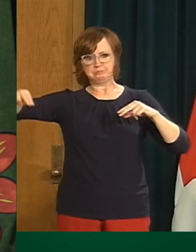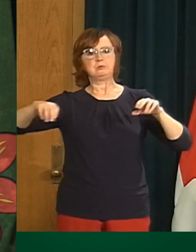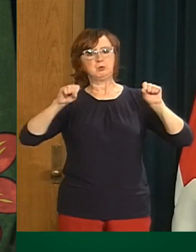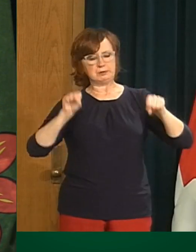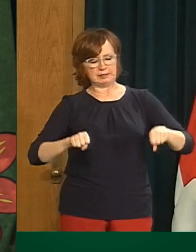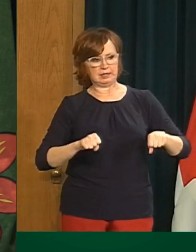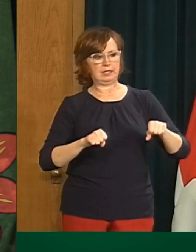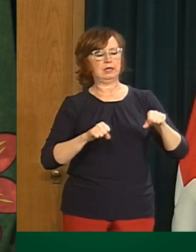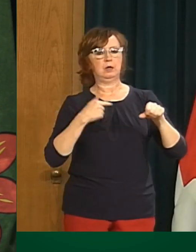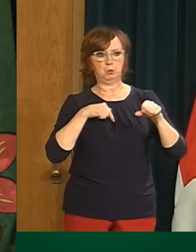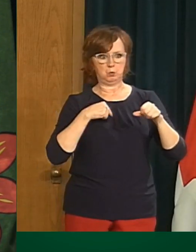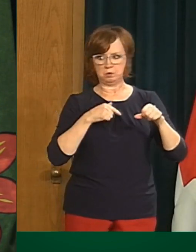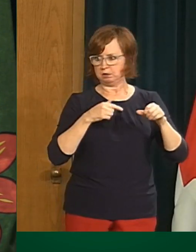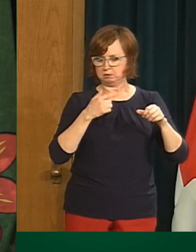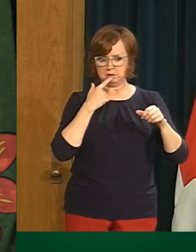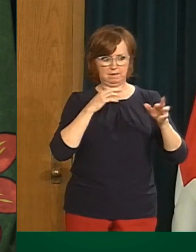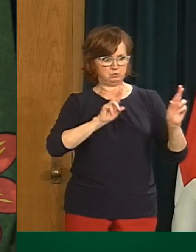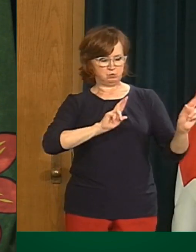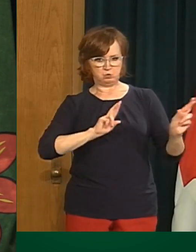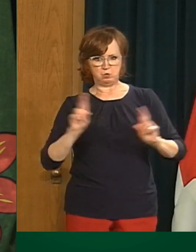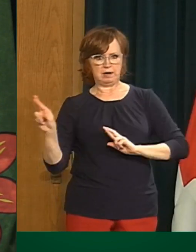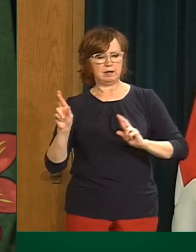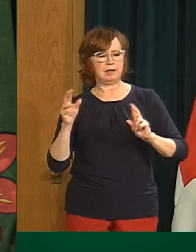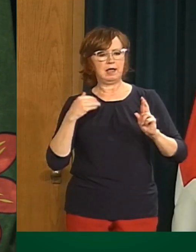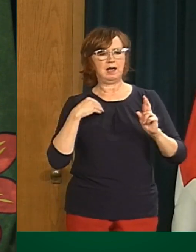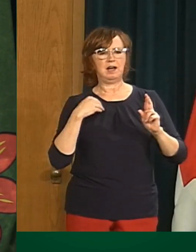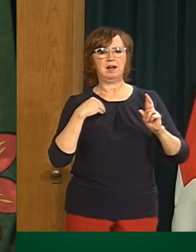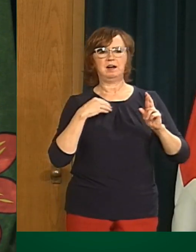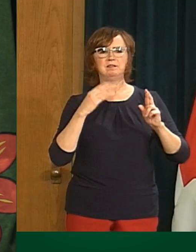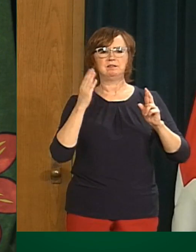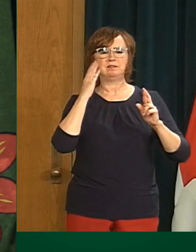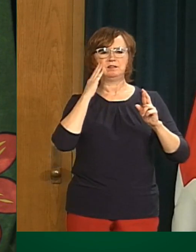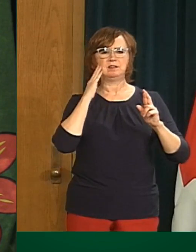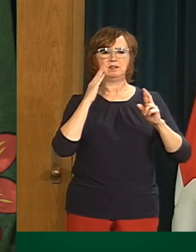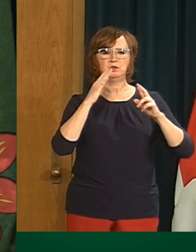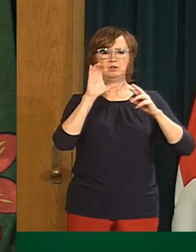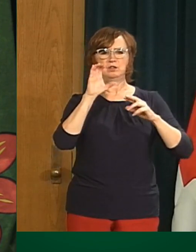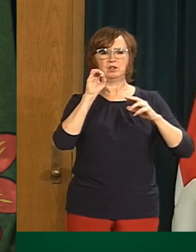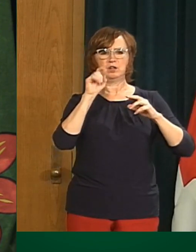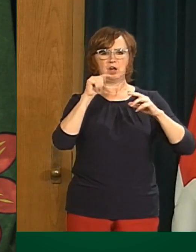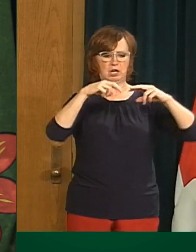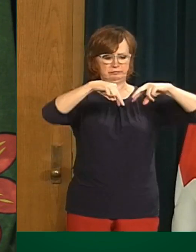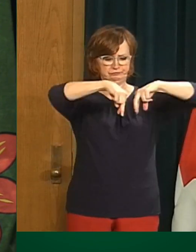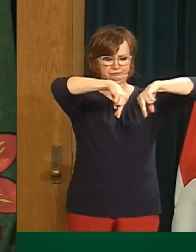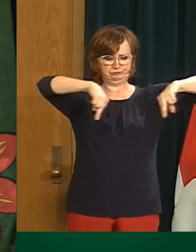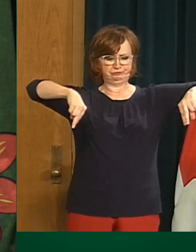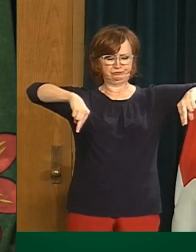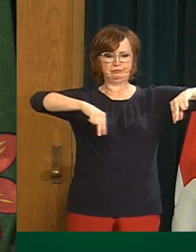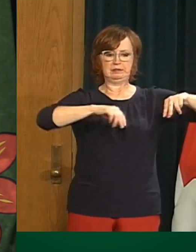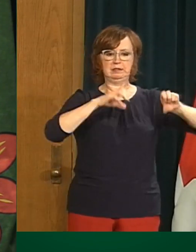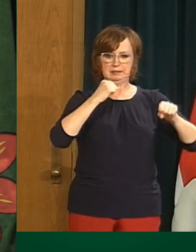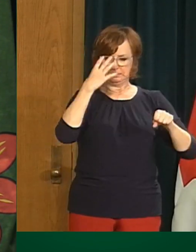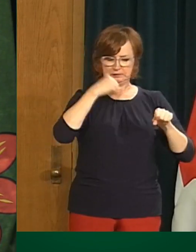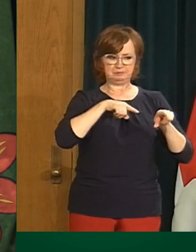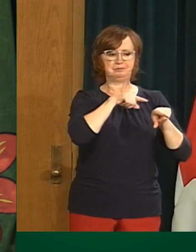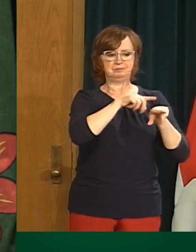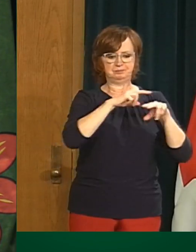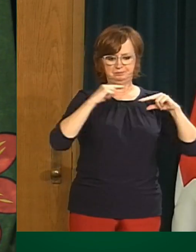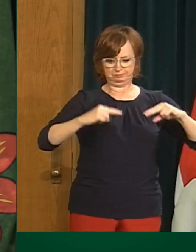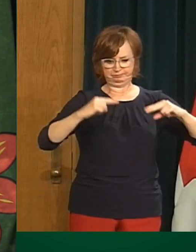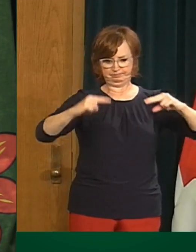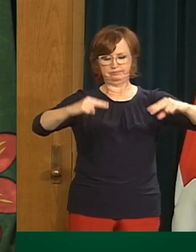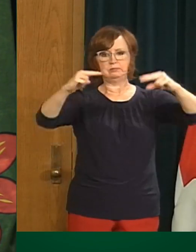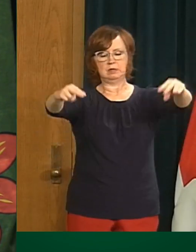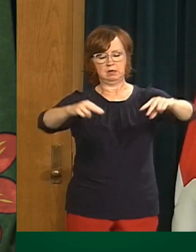these areas, also the human resource support of our forest fire suppression team, which is from the community of La